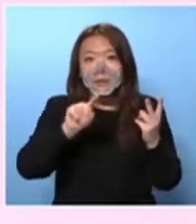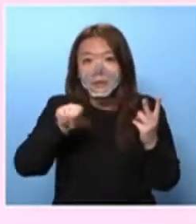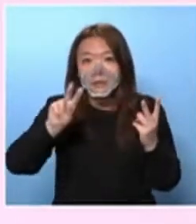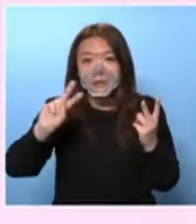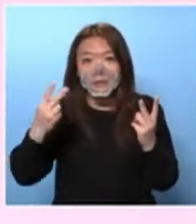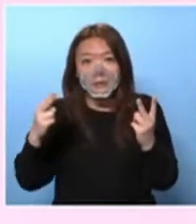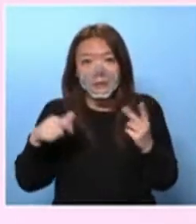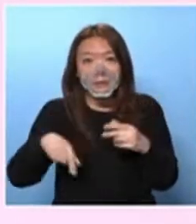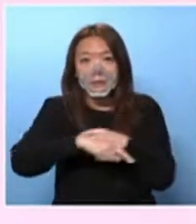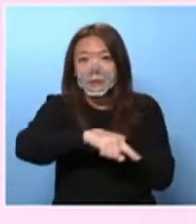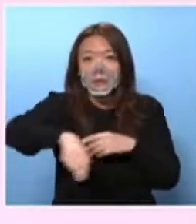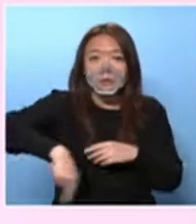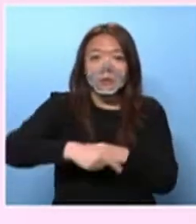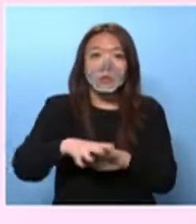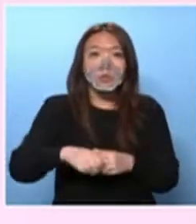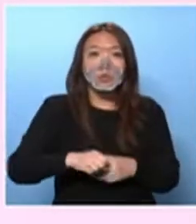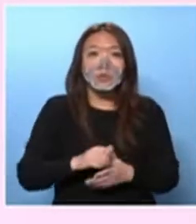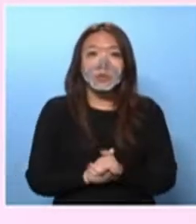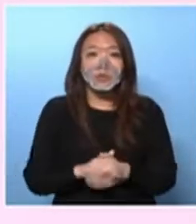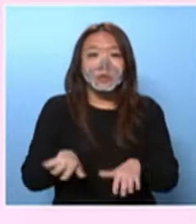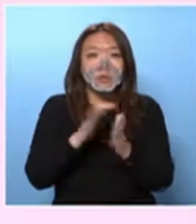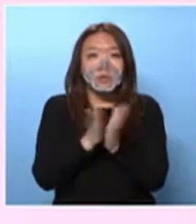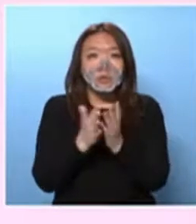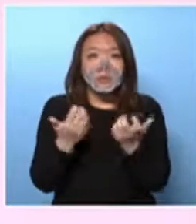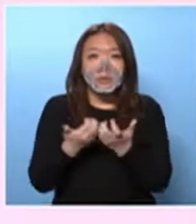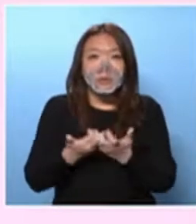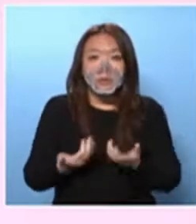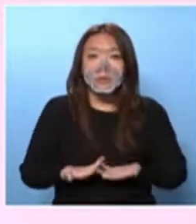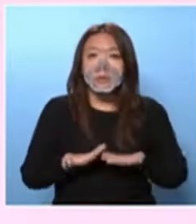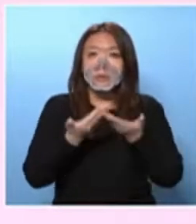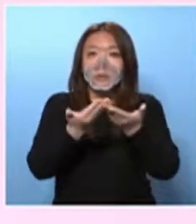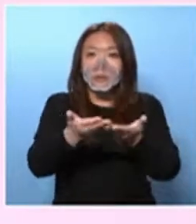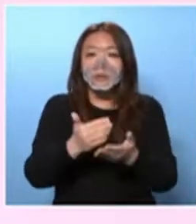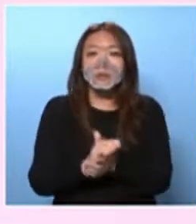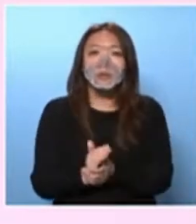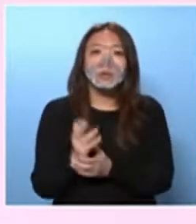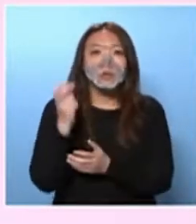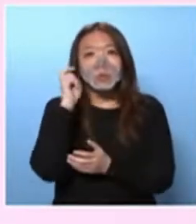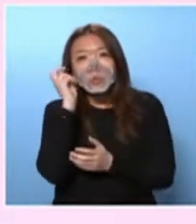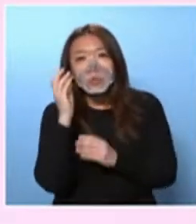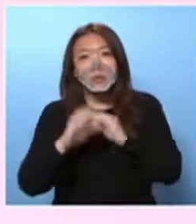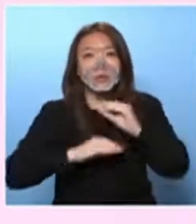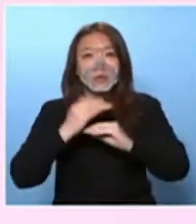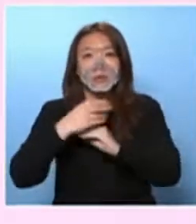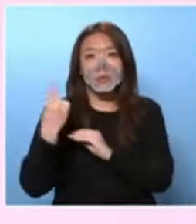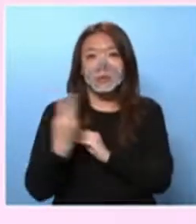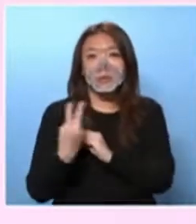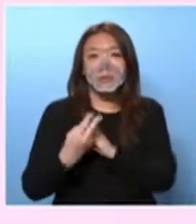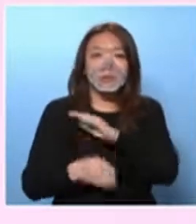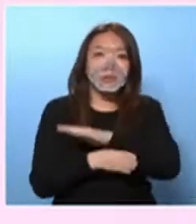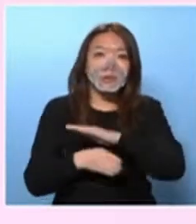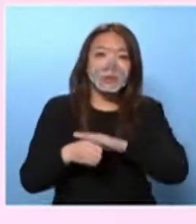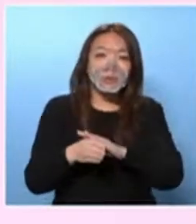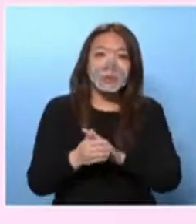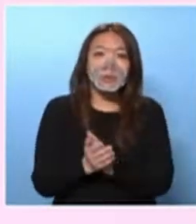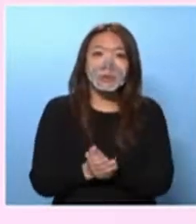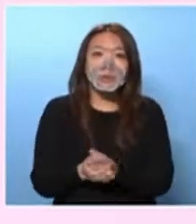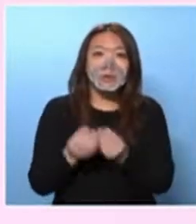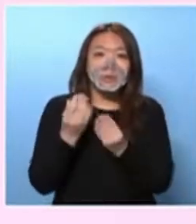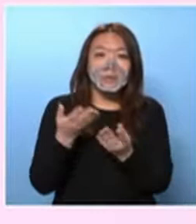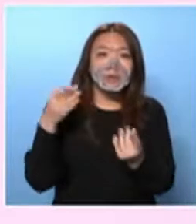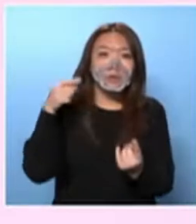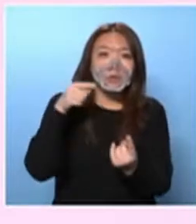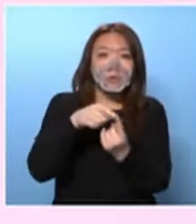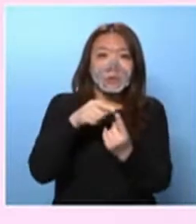involving around 86,000 units. It is estimated that the overall land supply in year 2021 to 22 can provide about 20,000